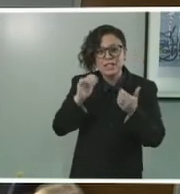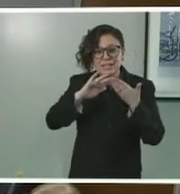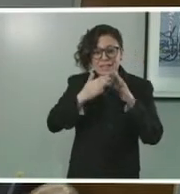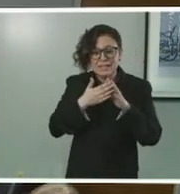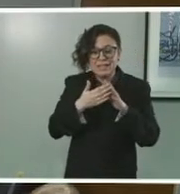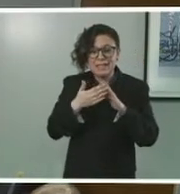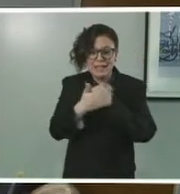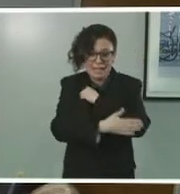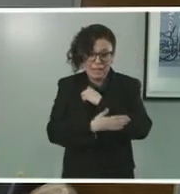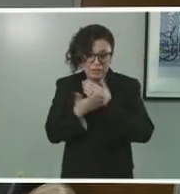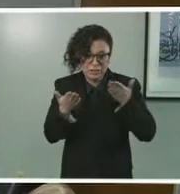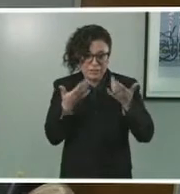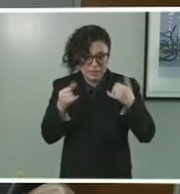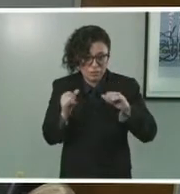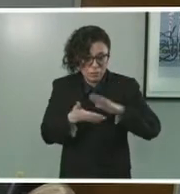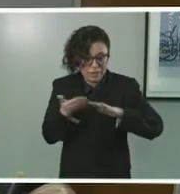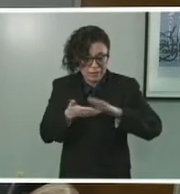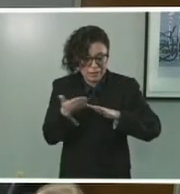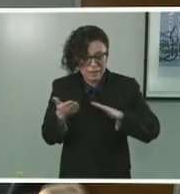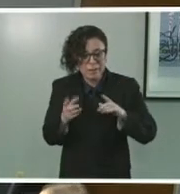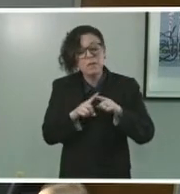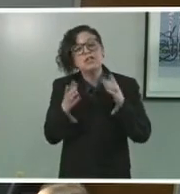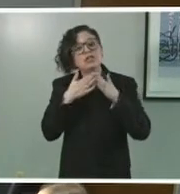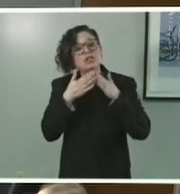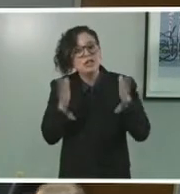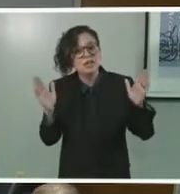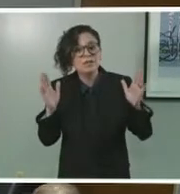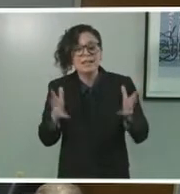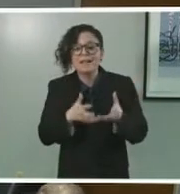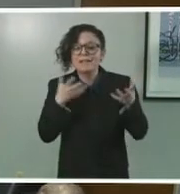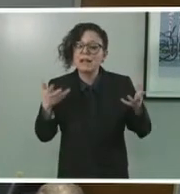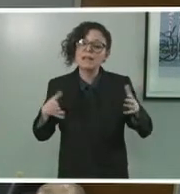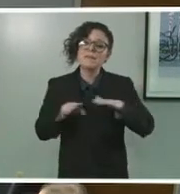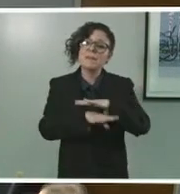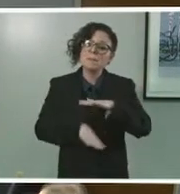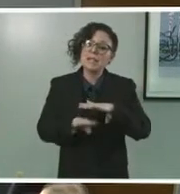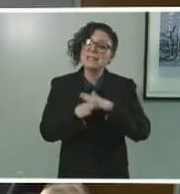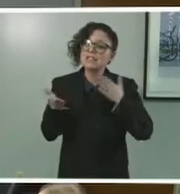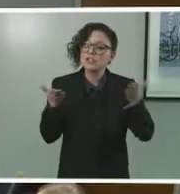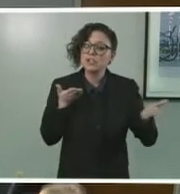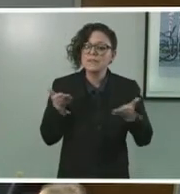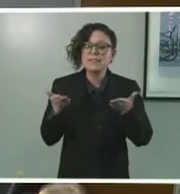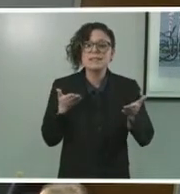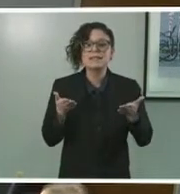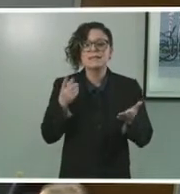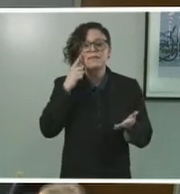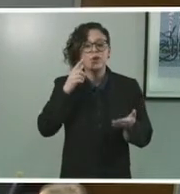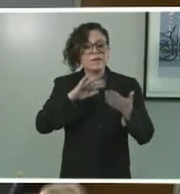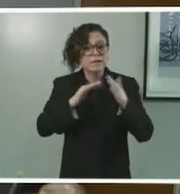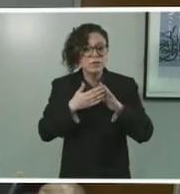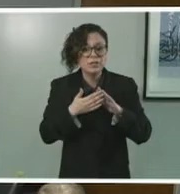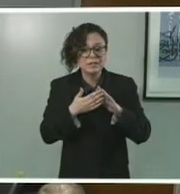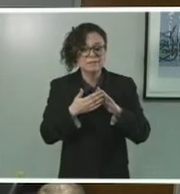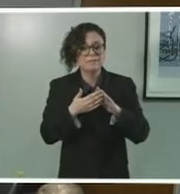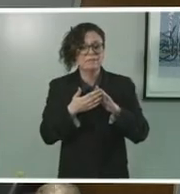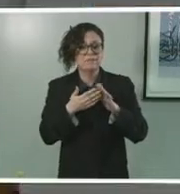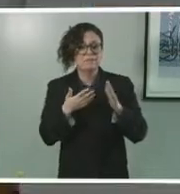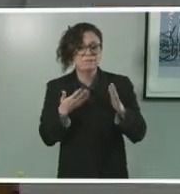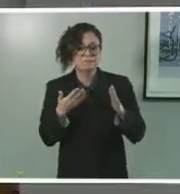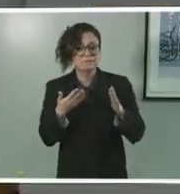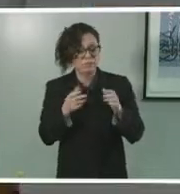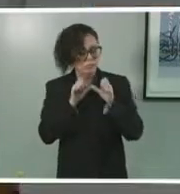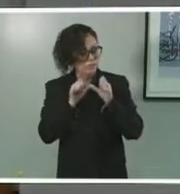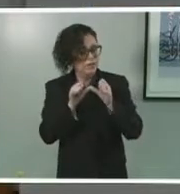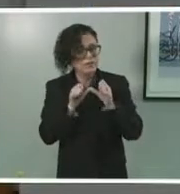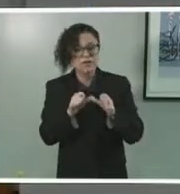I'll let you answer the county one, but as a general rule, a lot of the basic services to the community that the city provides continue.